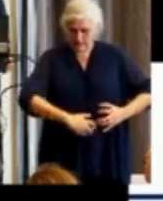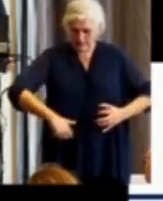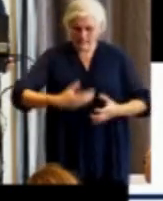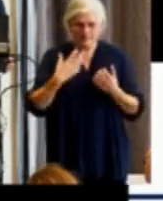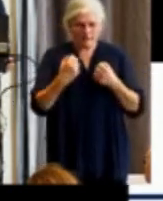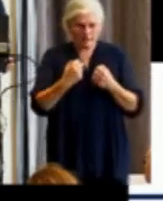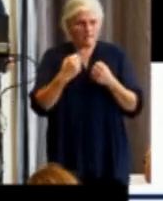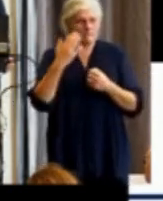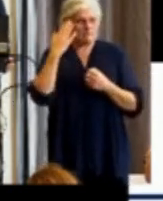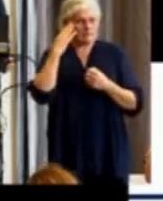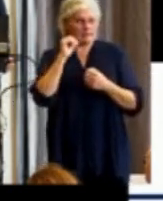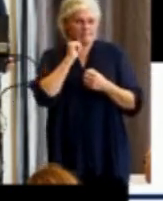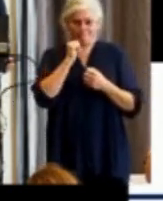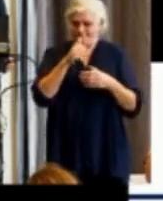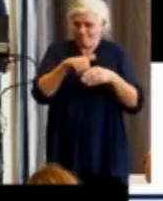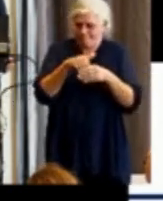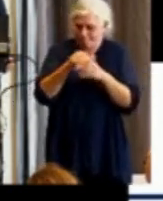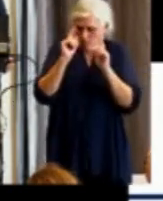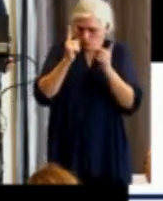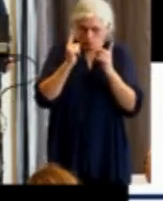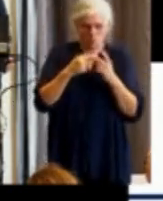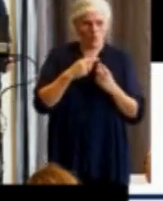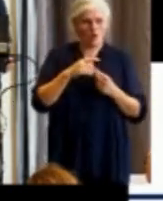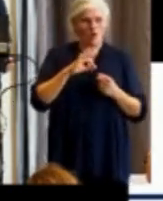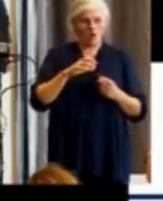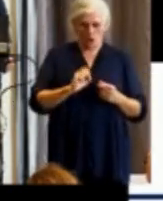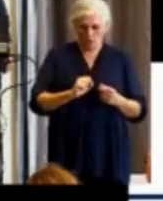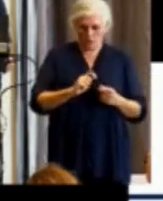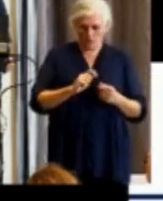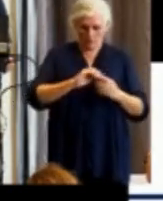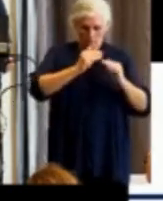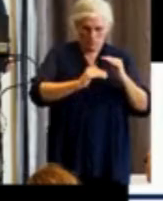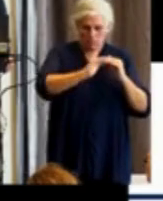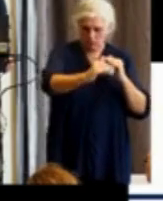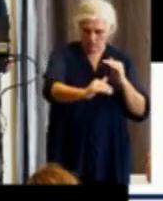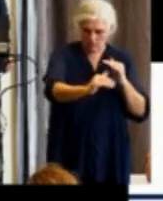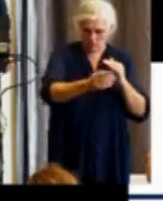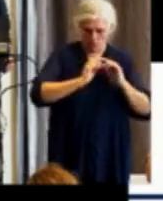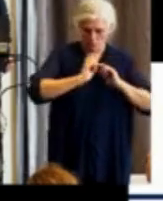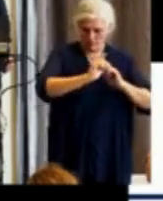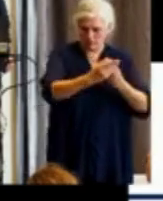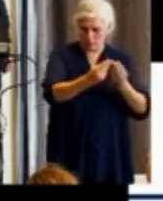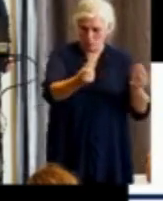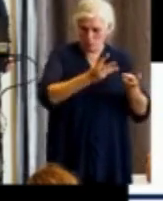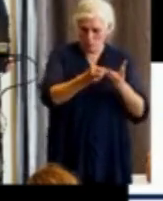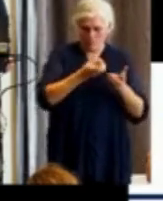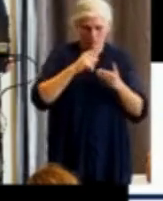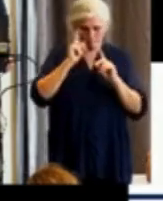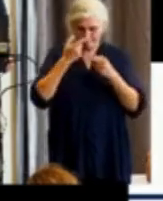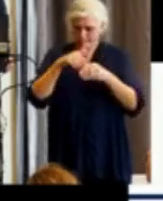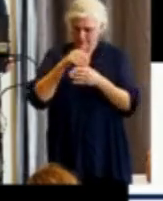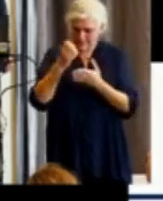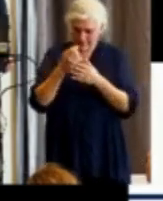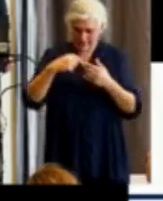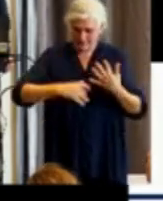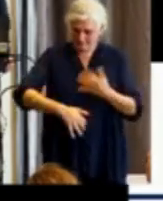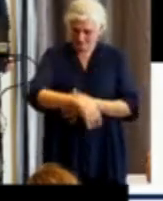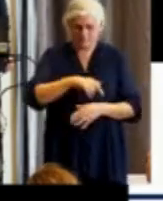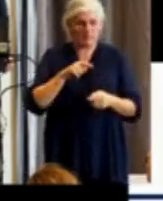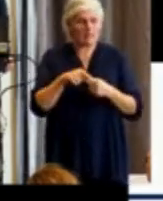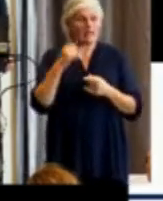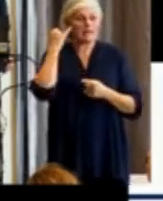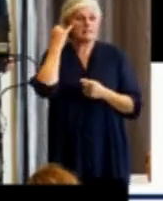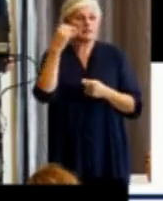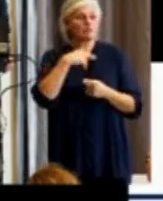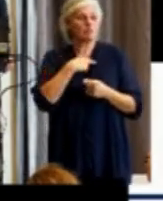a known component where the gut microbiome and dysregulation in the gut microbiome leads to the disease. The idea being